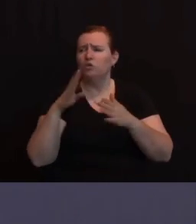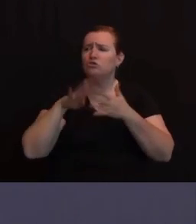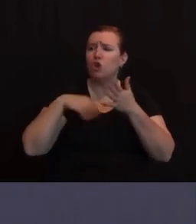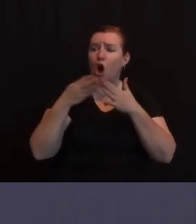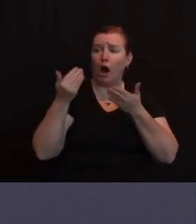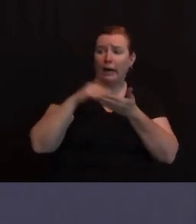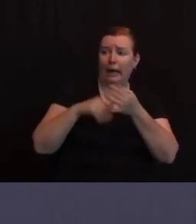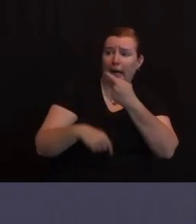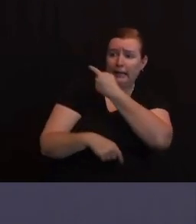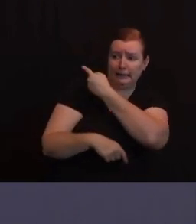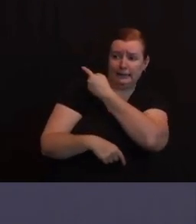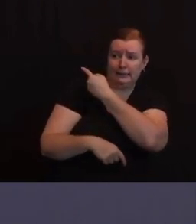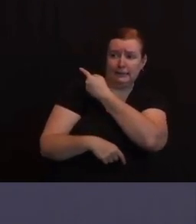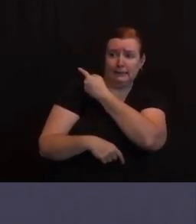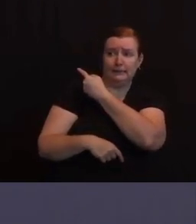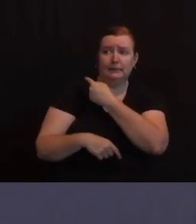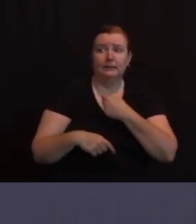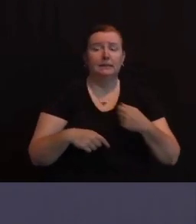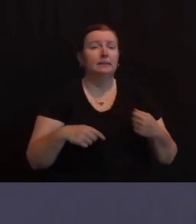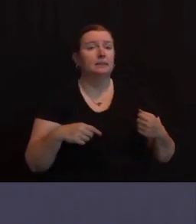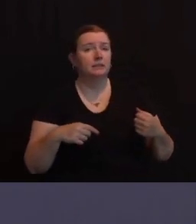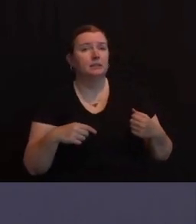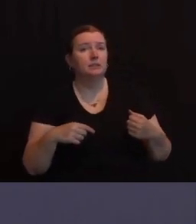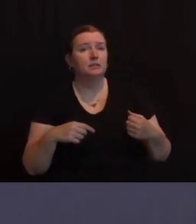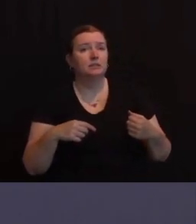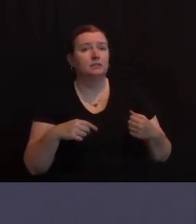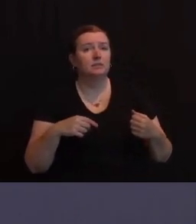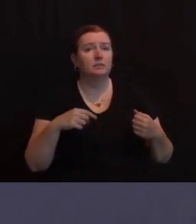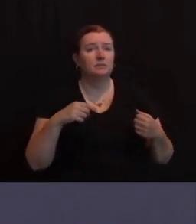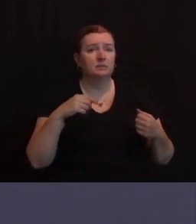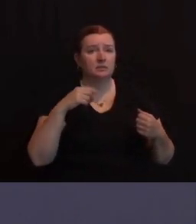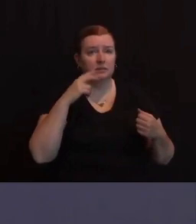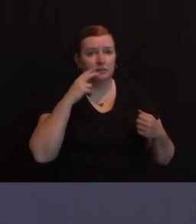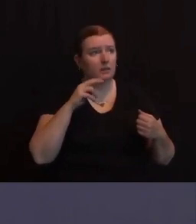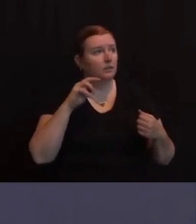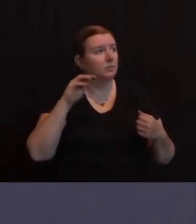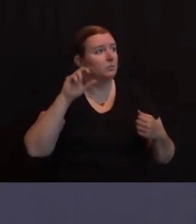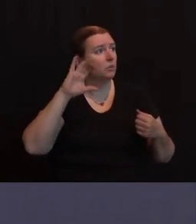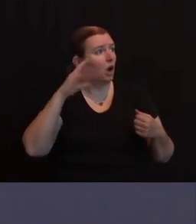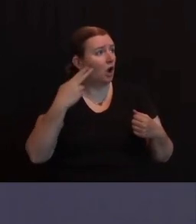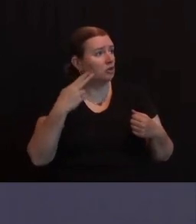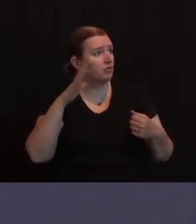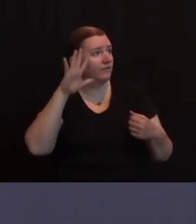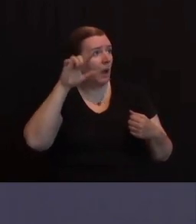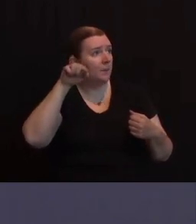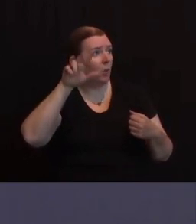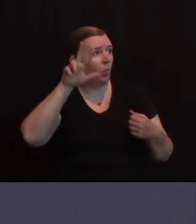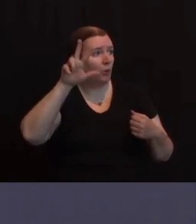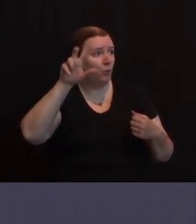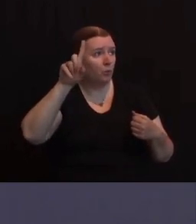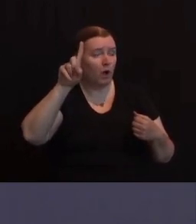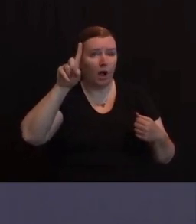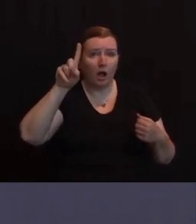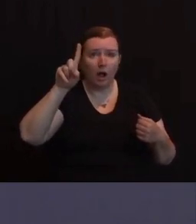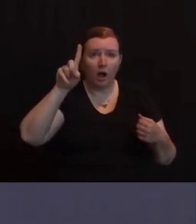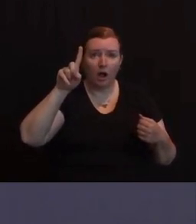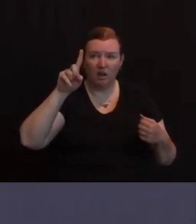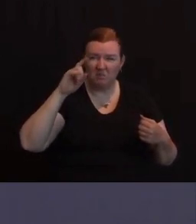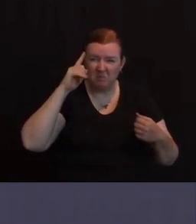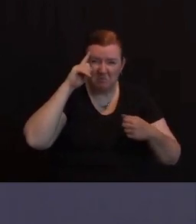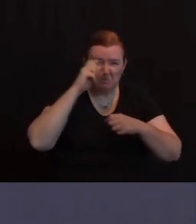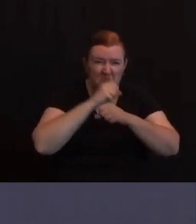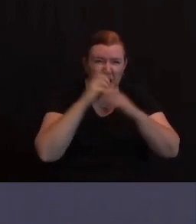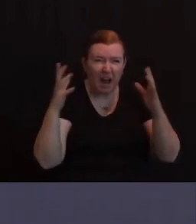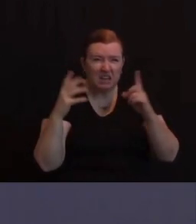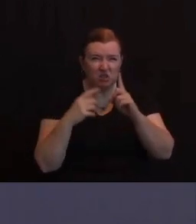look at how bad it was in late March, 5.31. I mean, it's just hard to, and at one point that feels